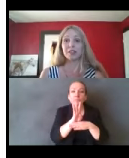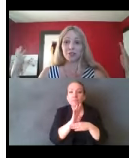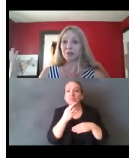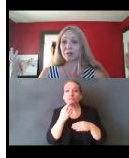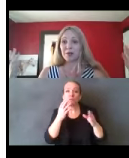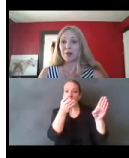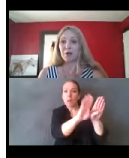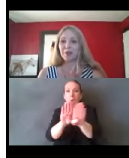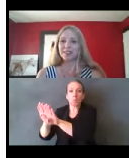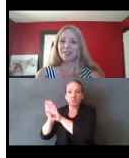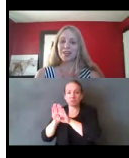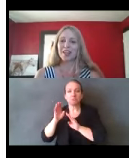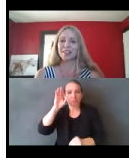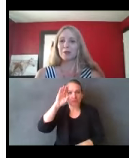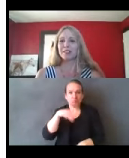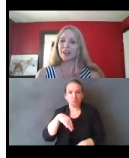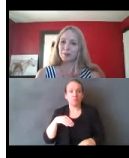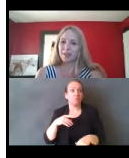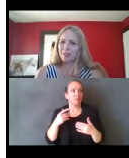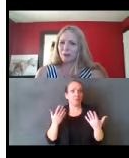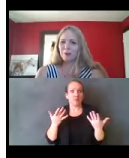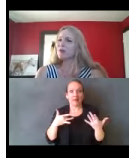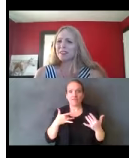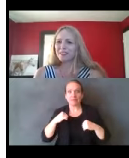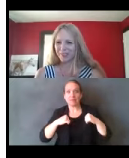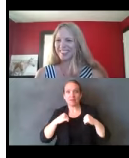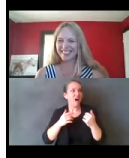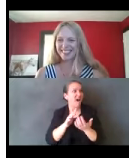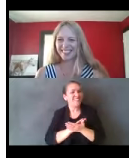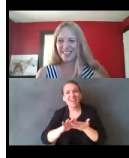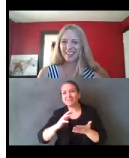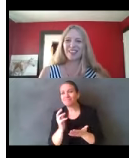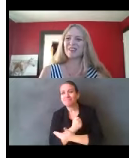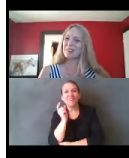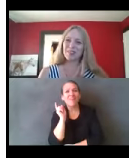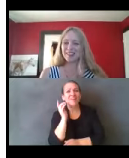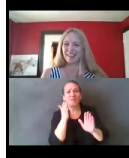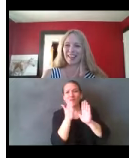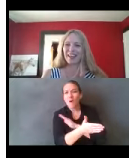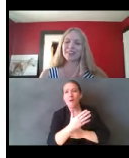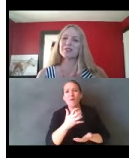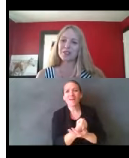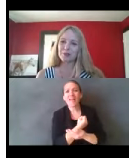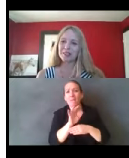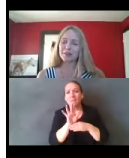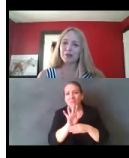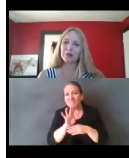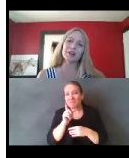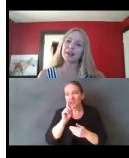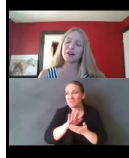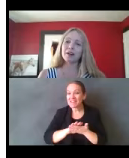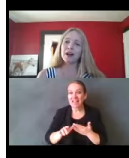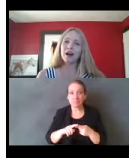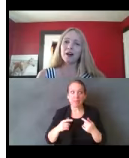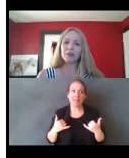on with the uncertainty, we don't know as things change. I always think, gosh, it'd be nice to go to the movies or to, do something like that. And those are just really difficult